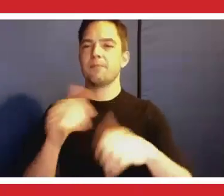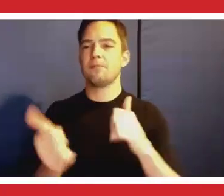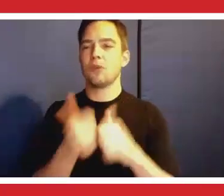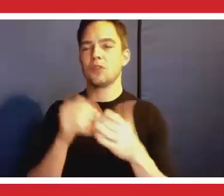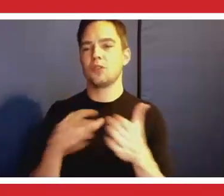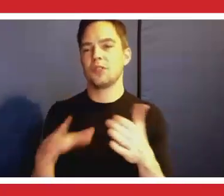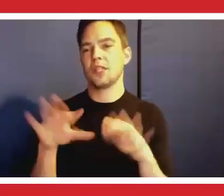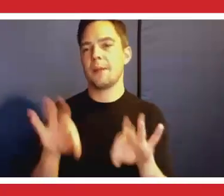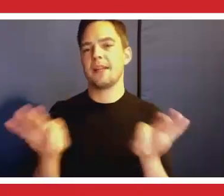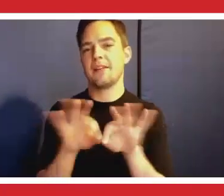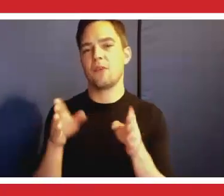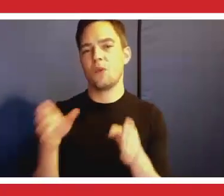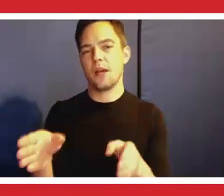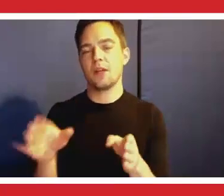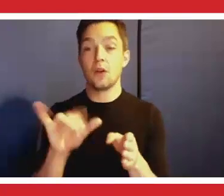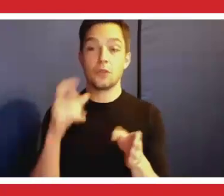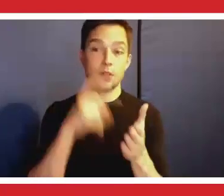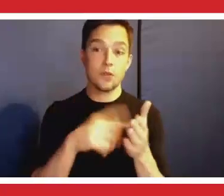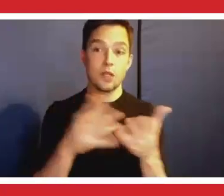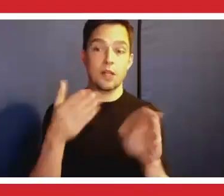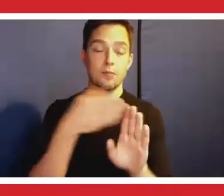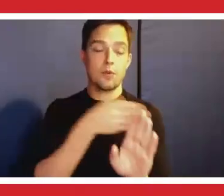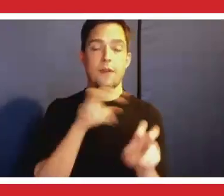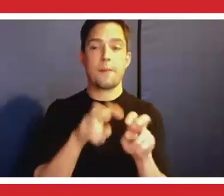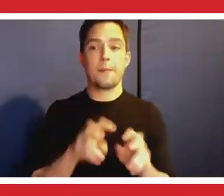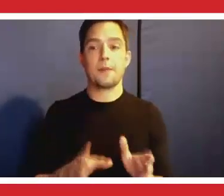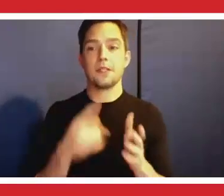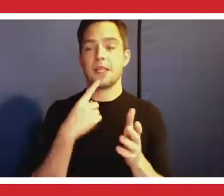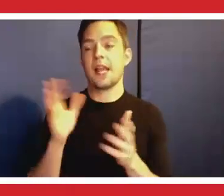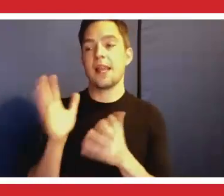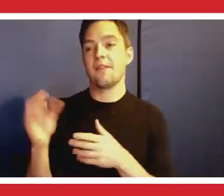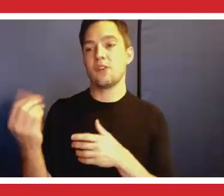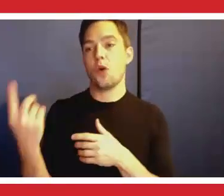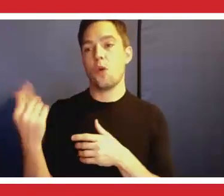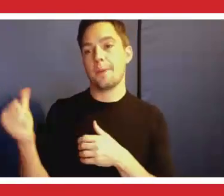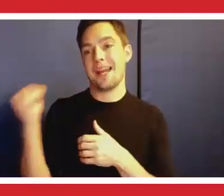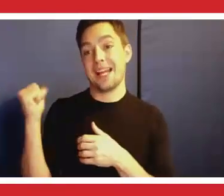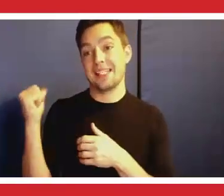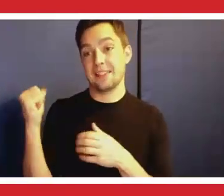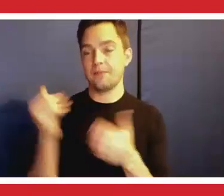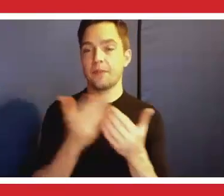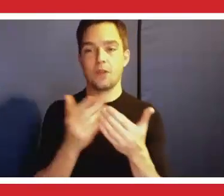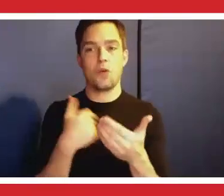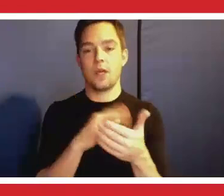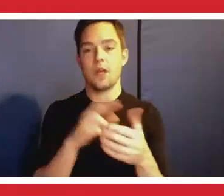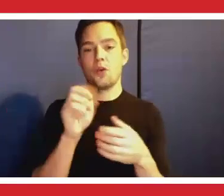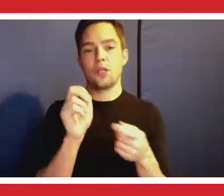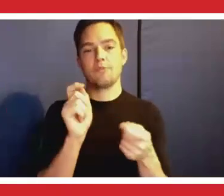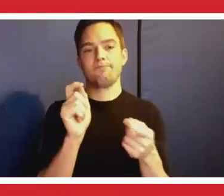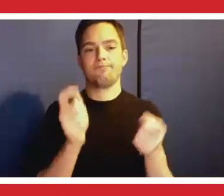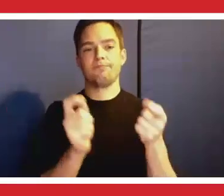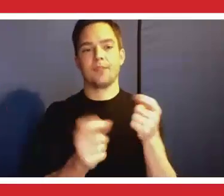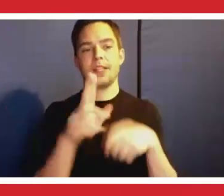lot of our previous panelists talked about leaving no one behind. Even though we repurposed our national